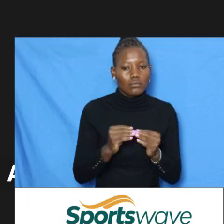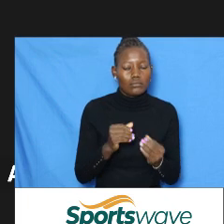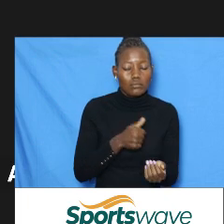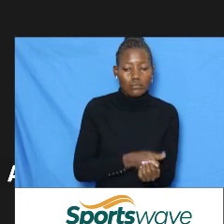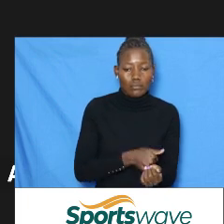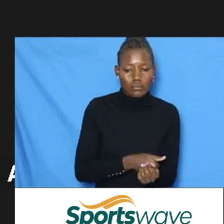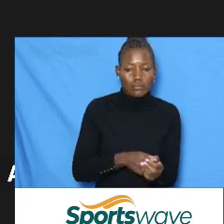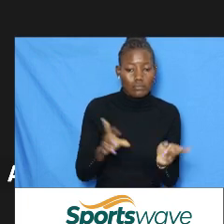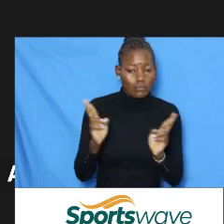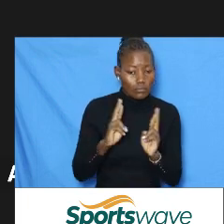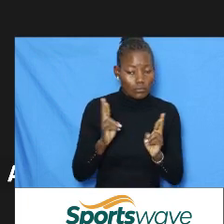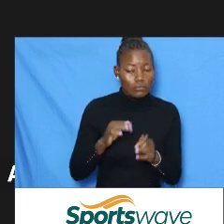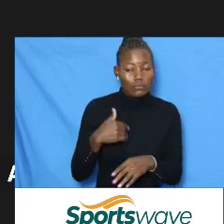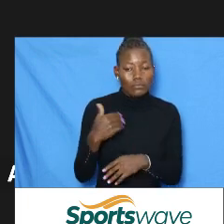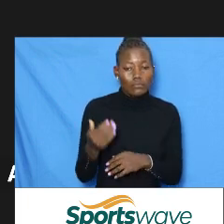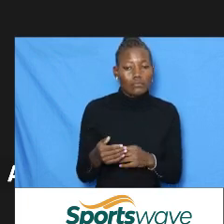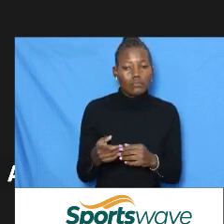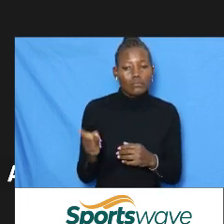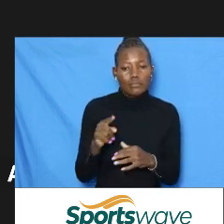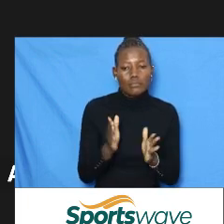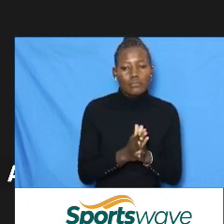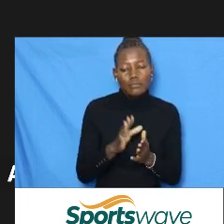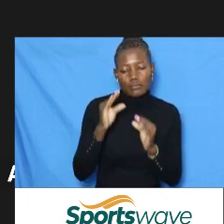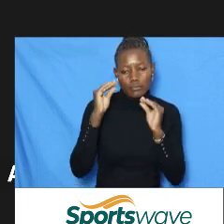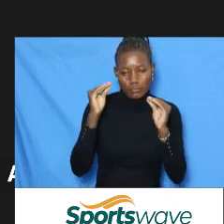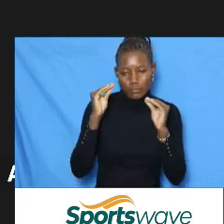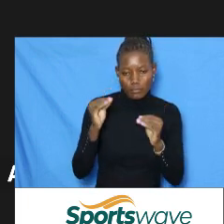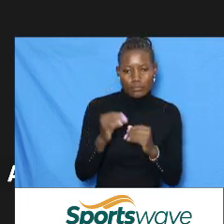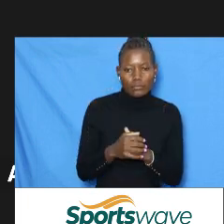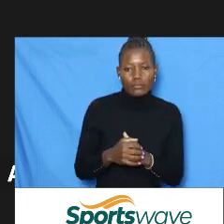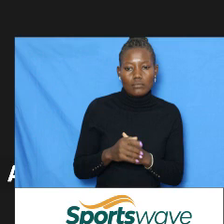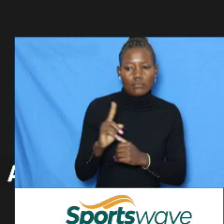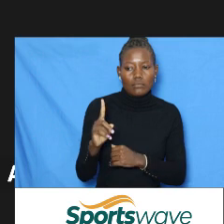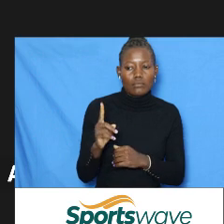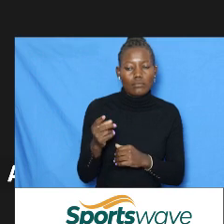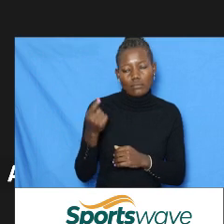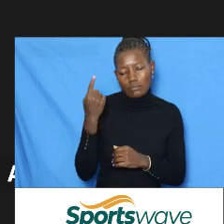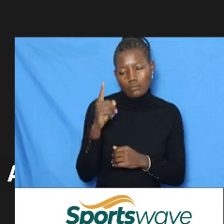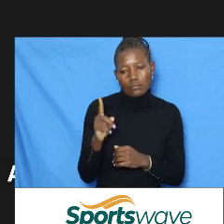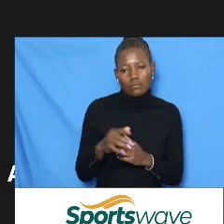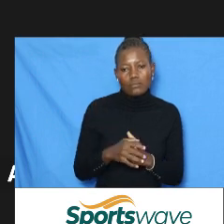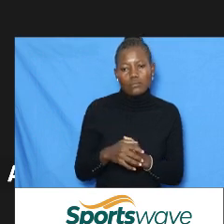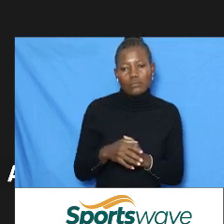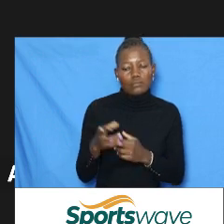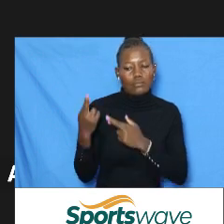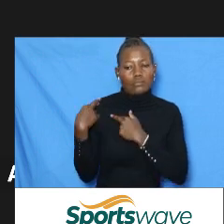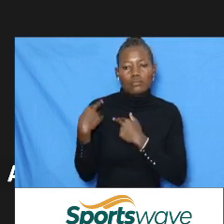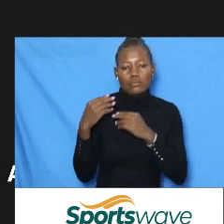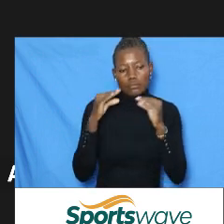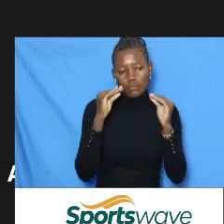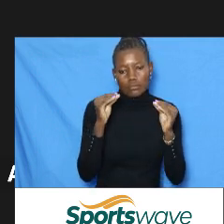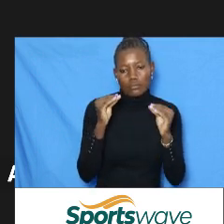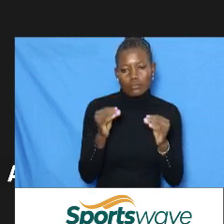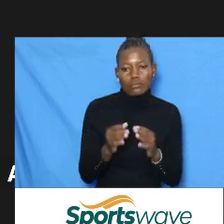actually ready and willing to come and teach. One of their mandates is to teach about violation, doping